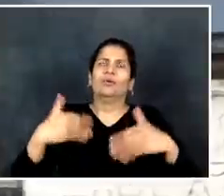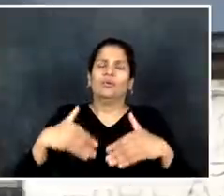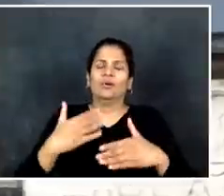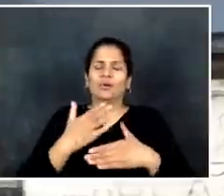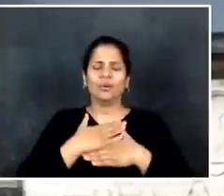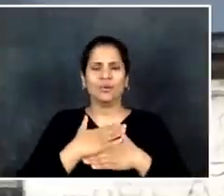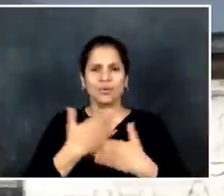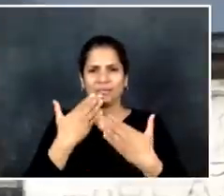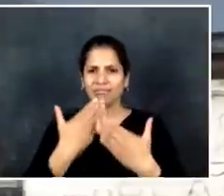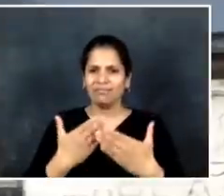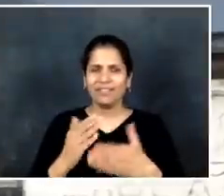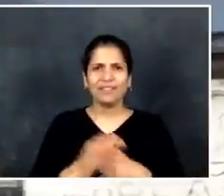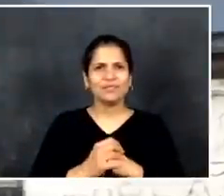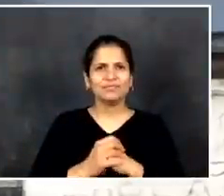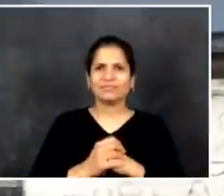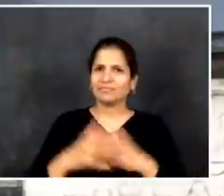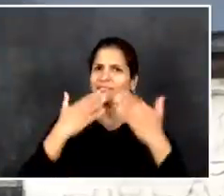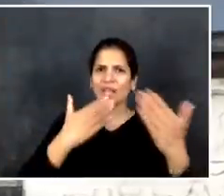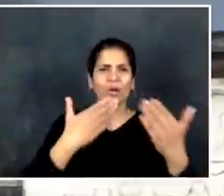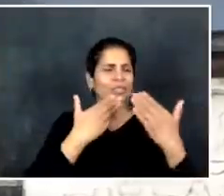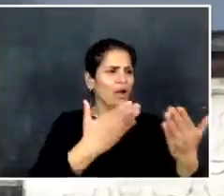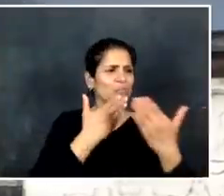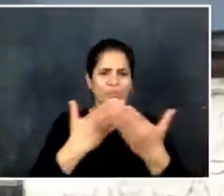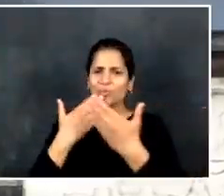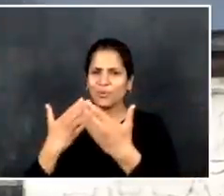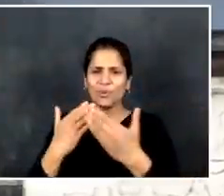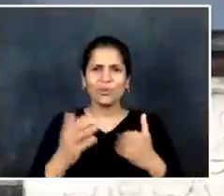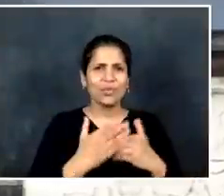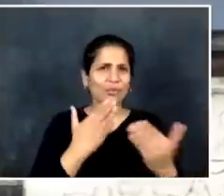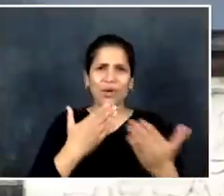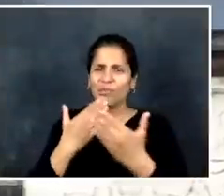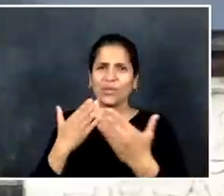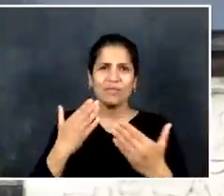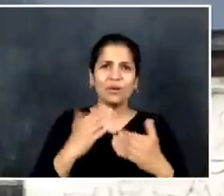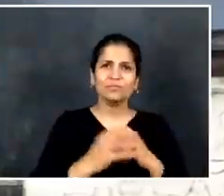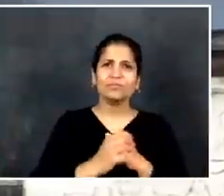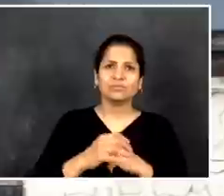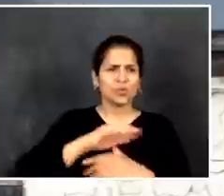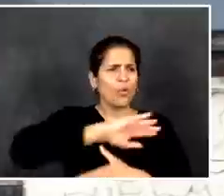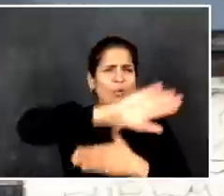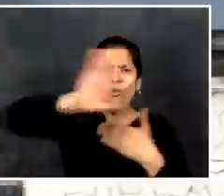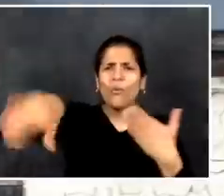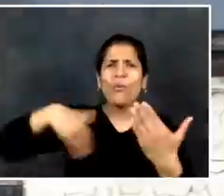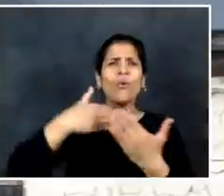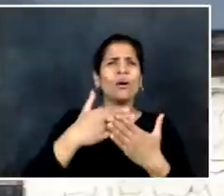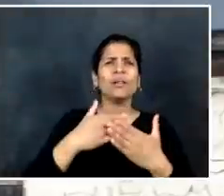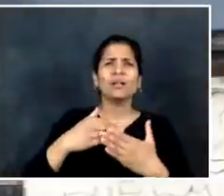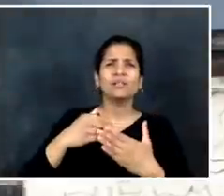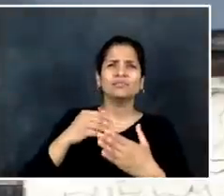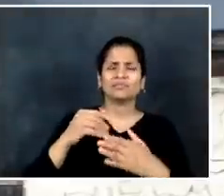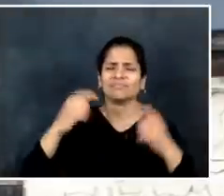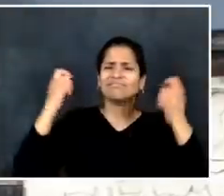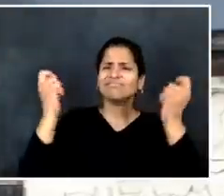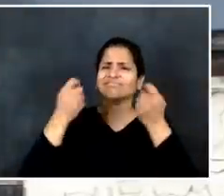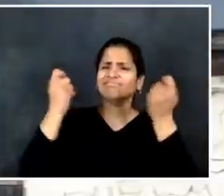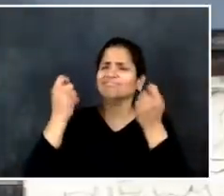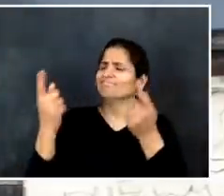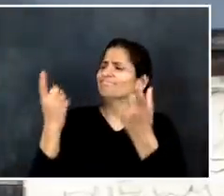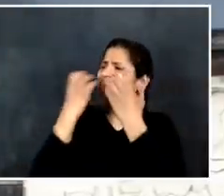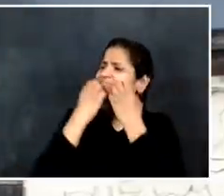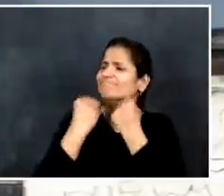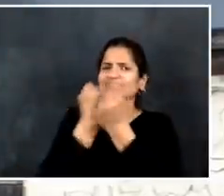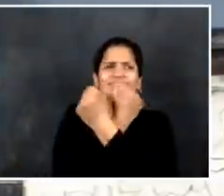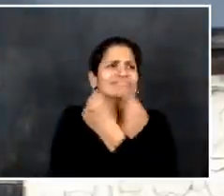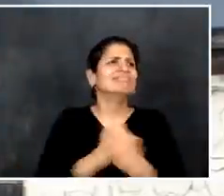celebrate all the heroes of this fight, starting with our healthcare workers and our first responders. I'm going to make sure we also